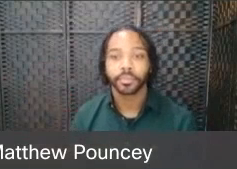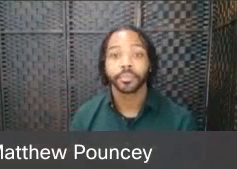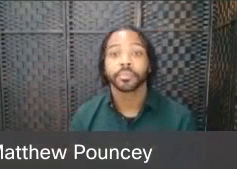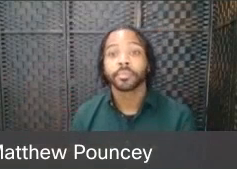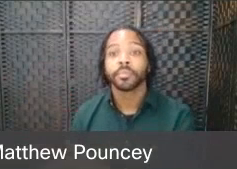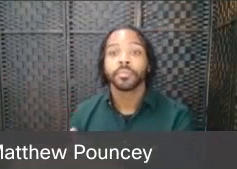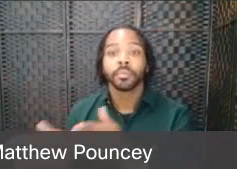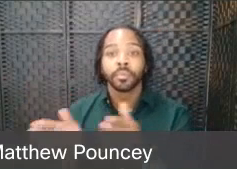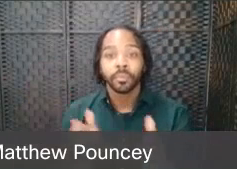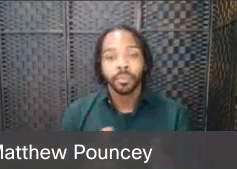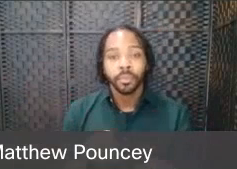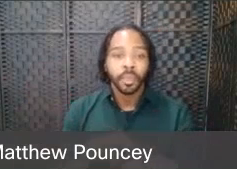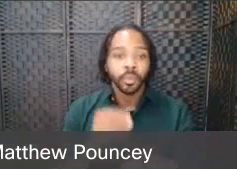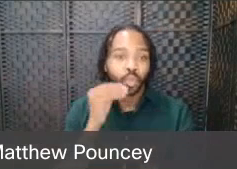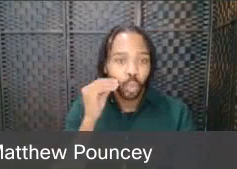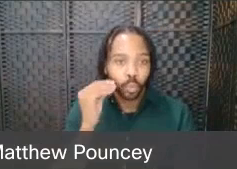homes,